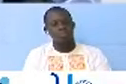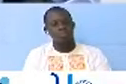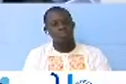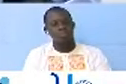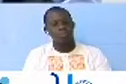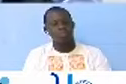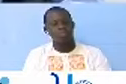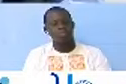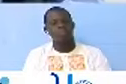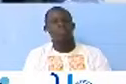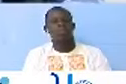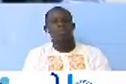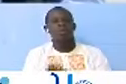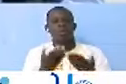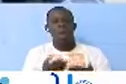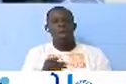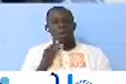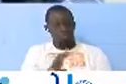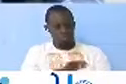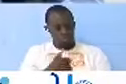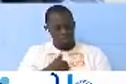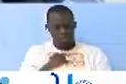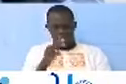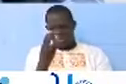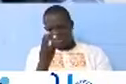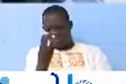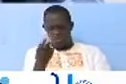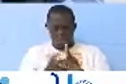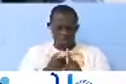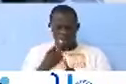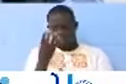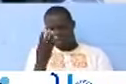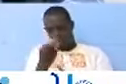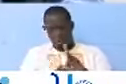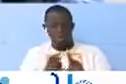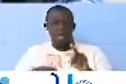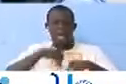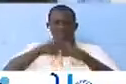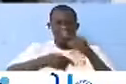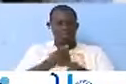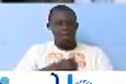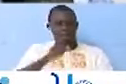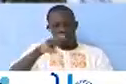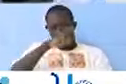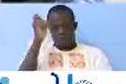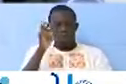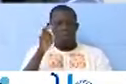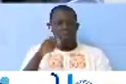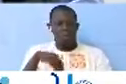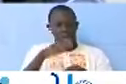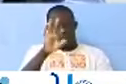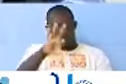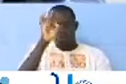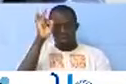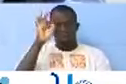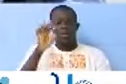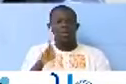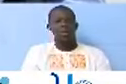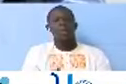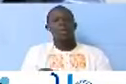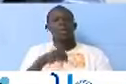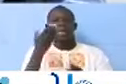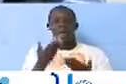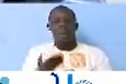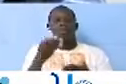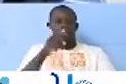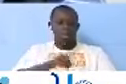keje. Well, I spent 3 to 4 months after my appointment. When you enter training school. And that's